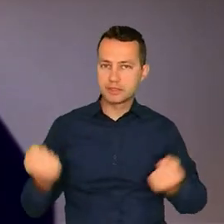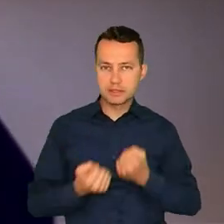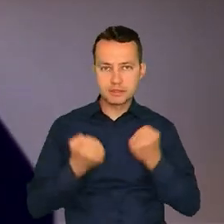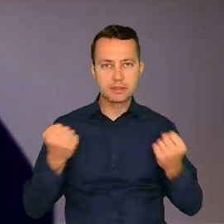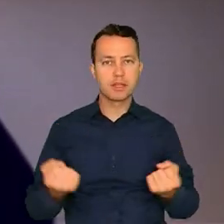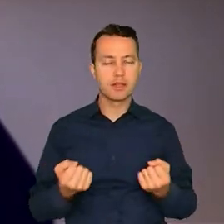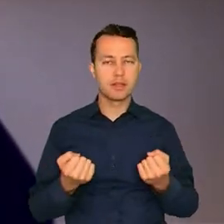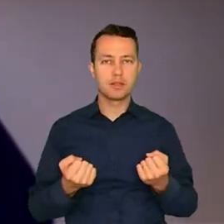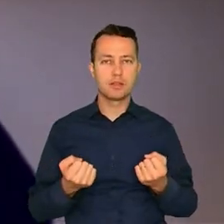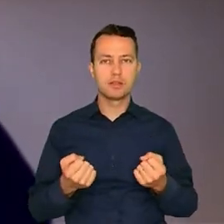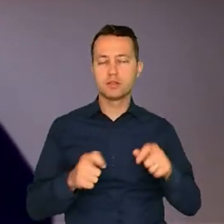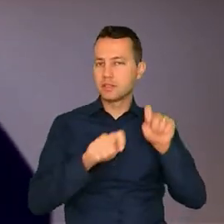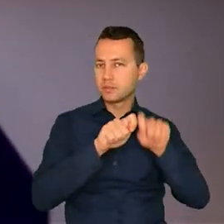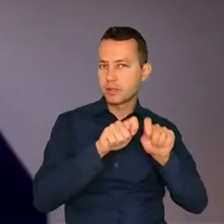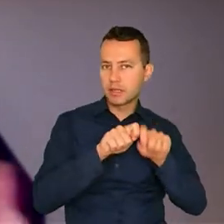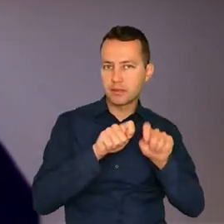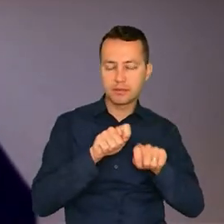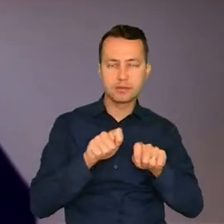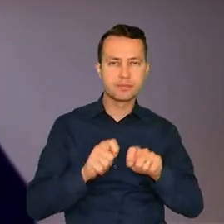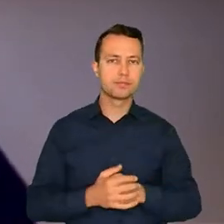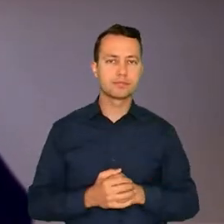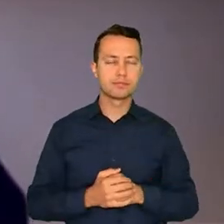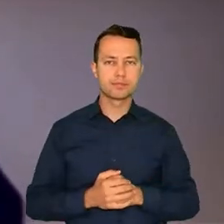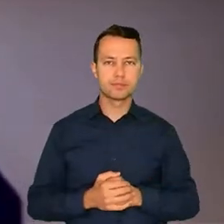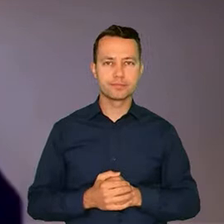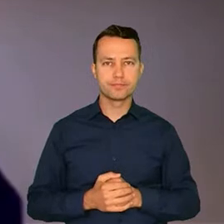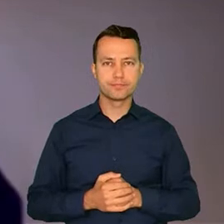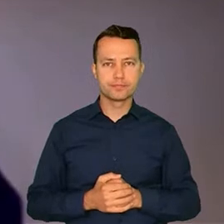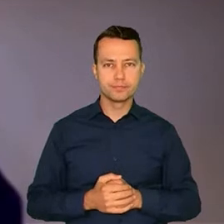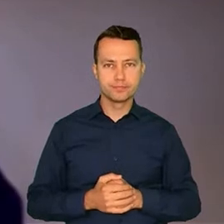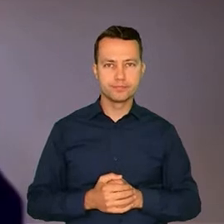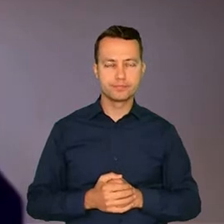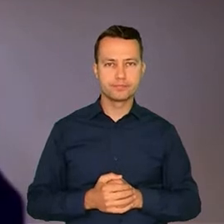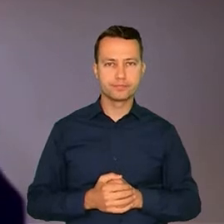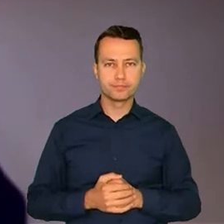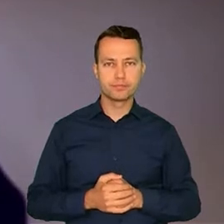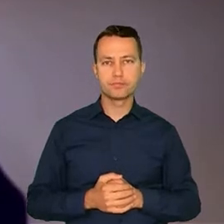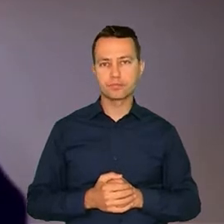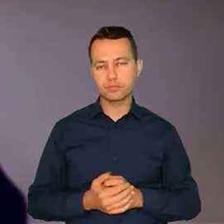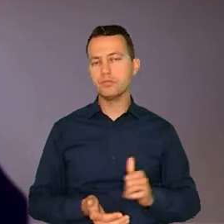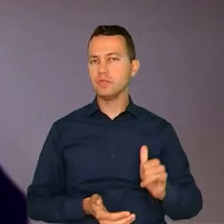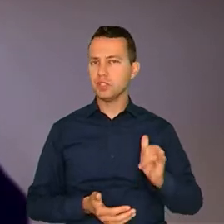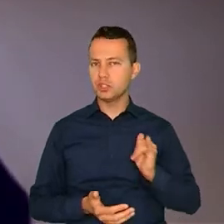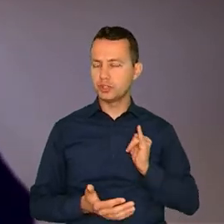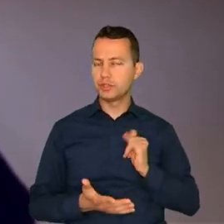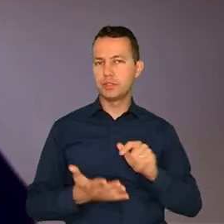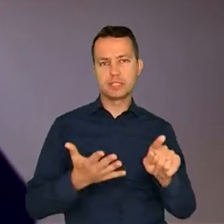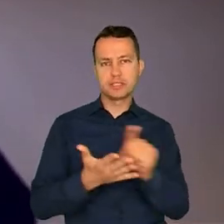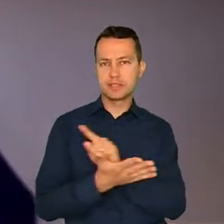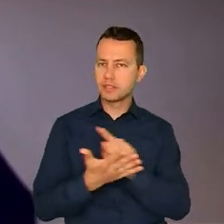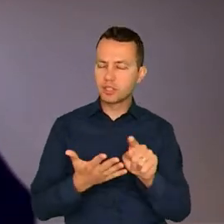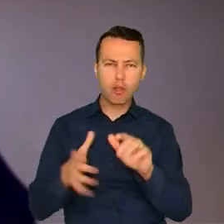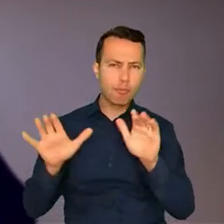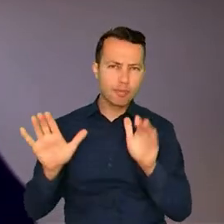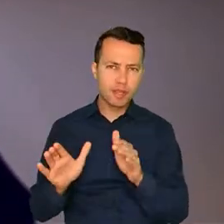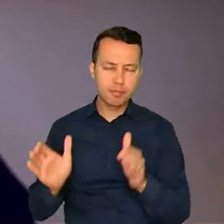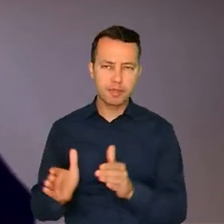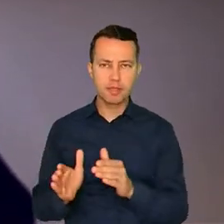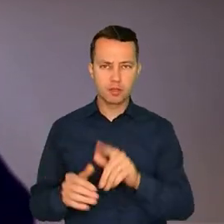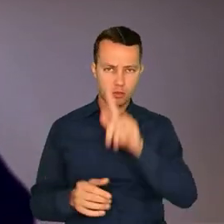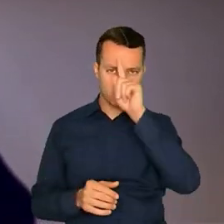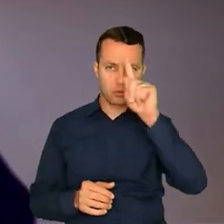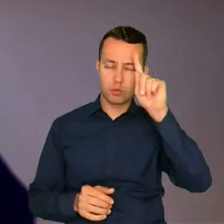consists in preventing risks. It's about preventing risks that are